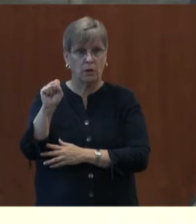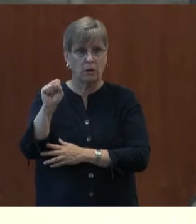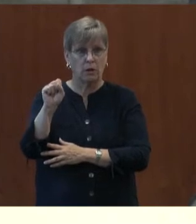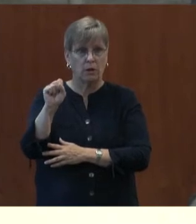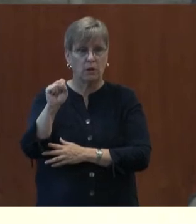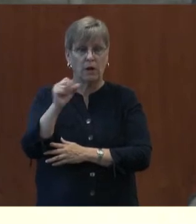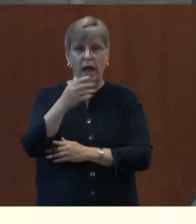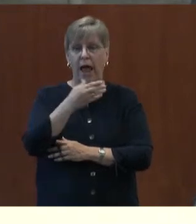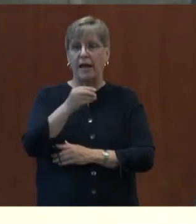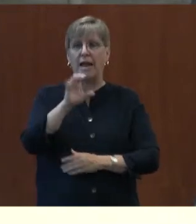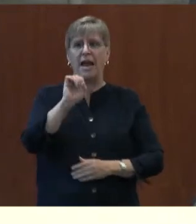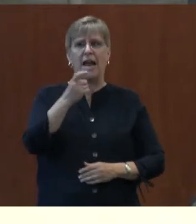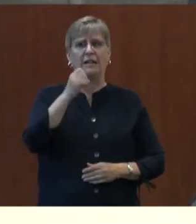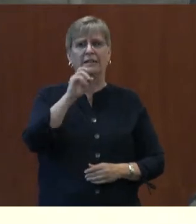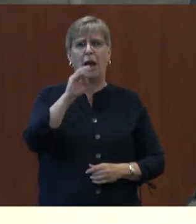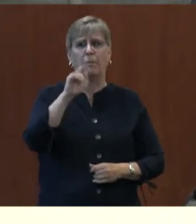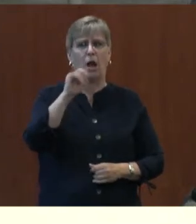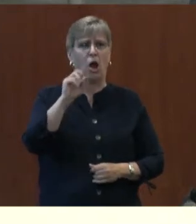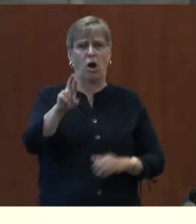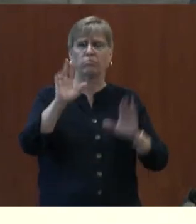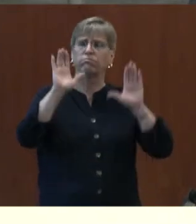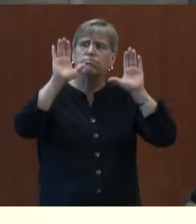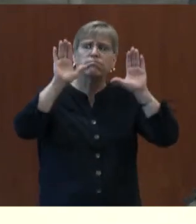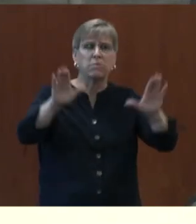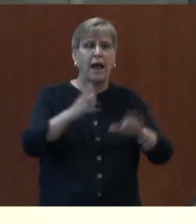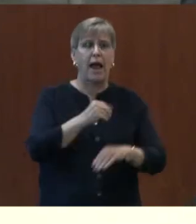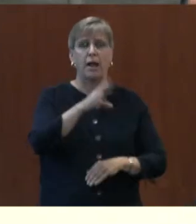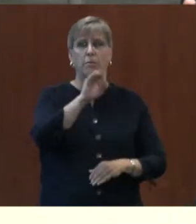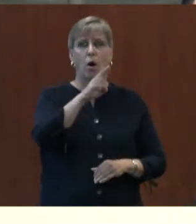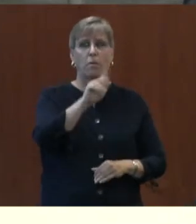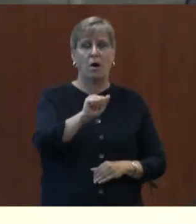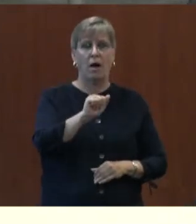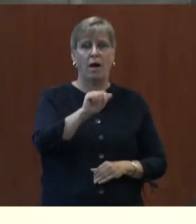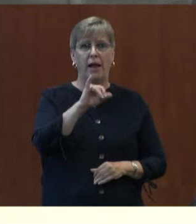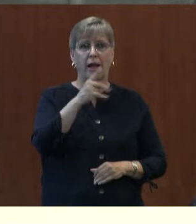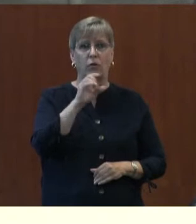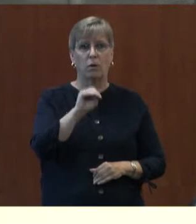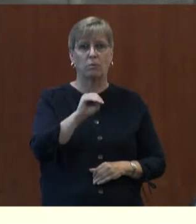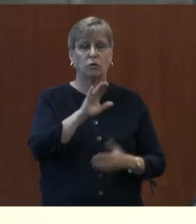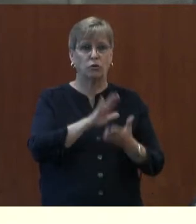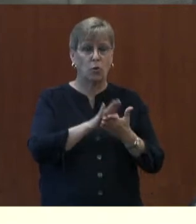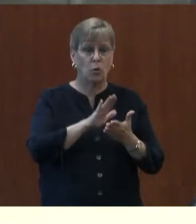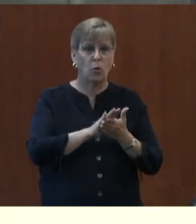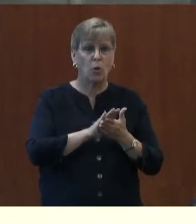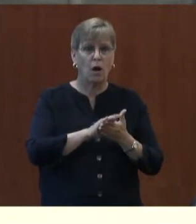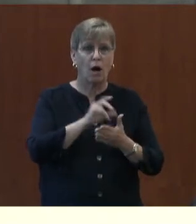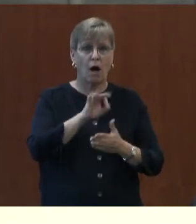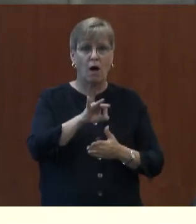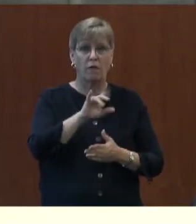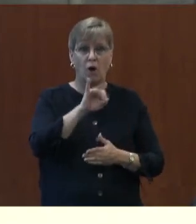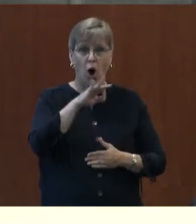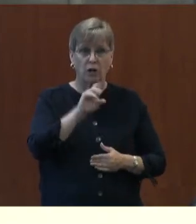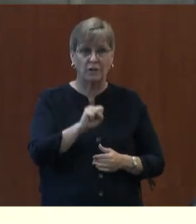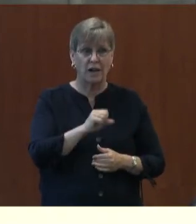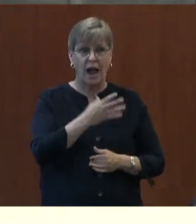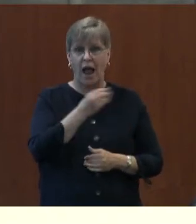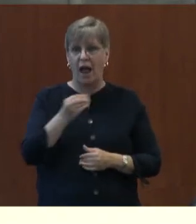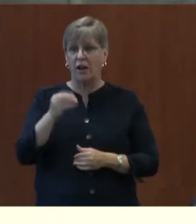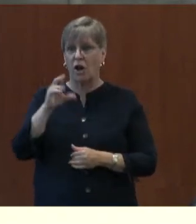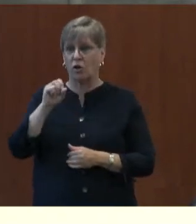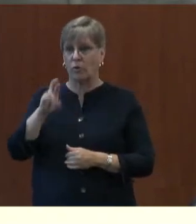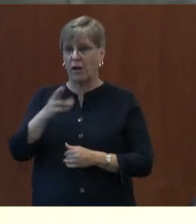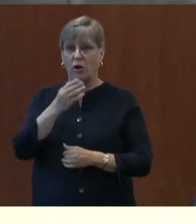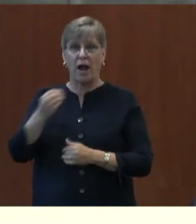Just exemplar in the Barbara Ingram School of Arts, and then a career and technical program